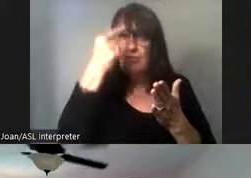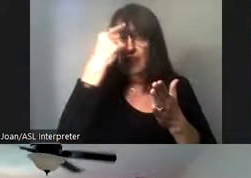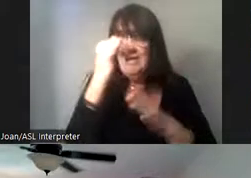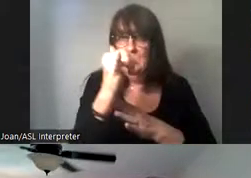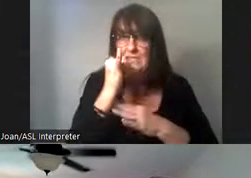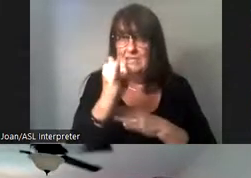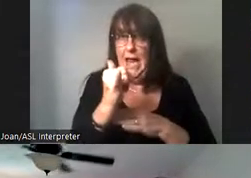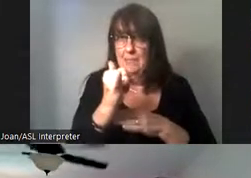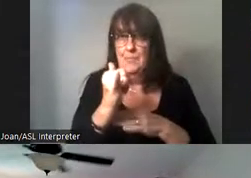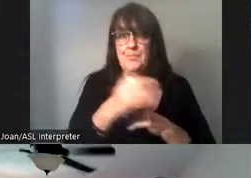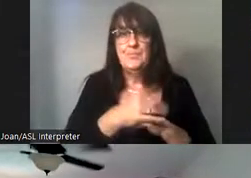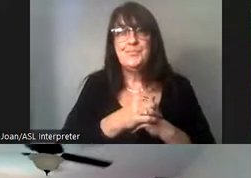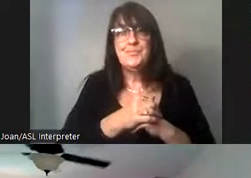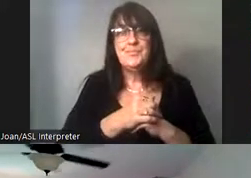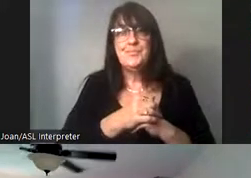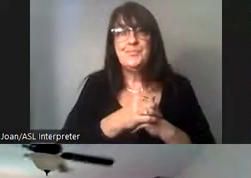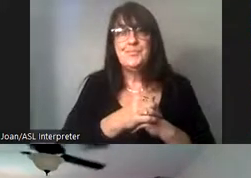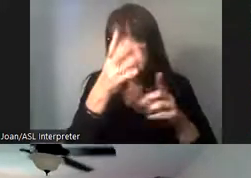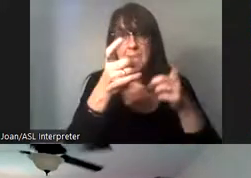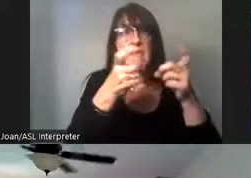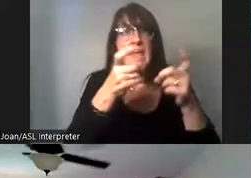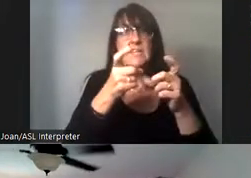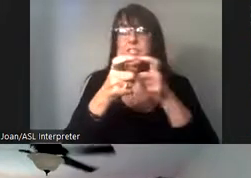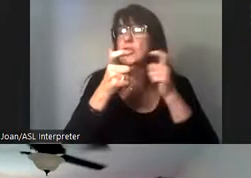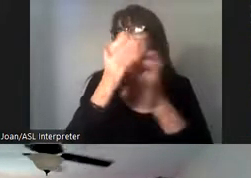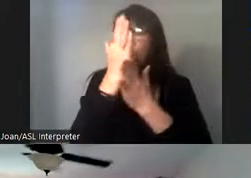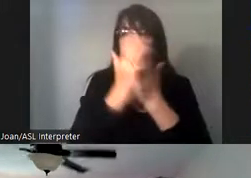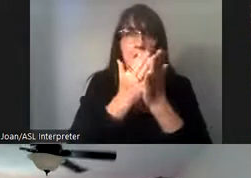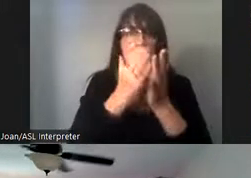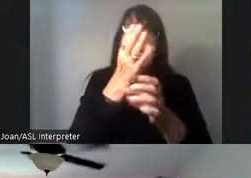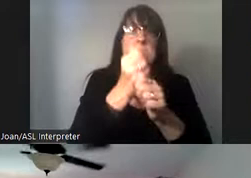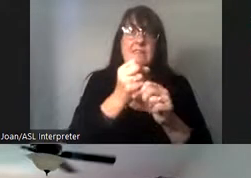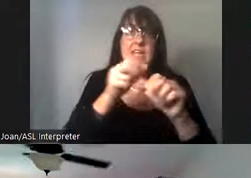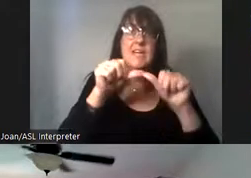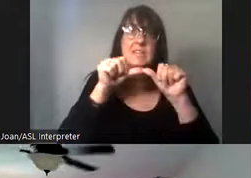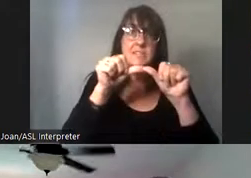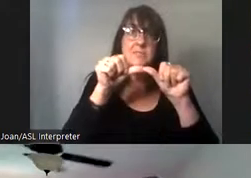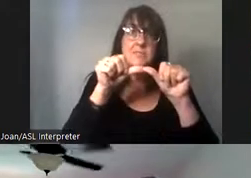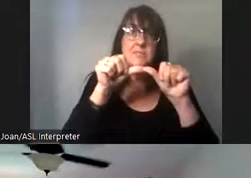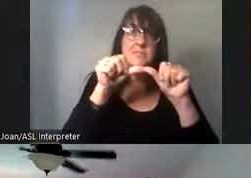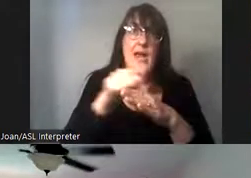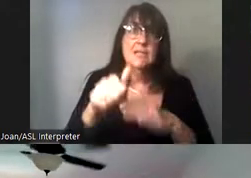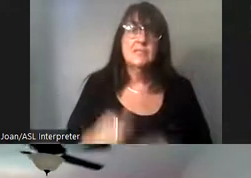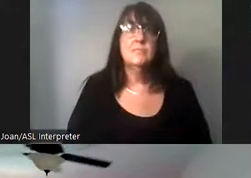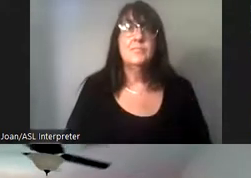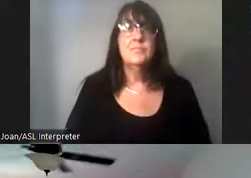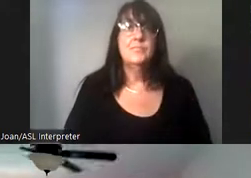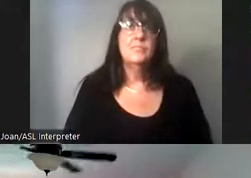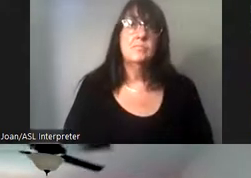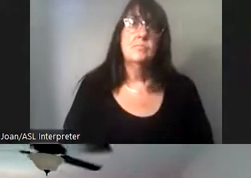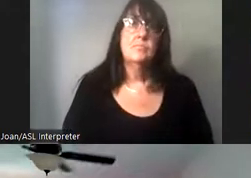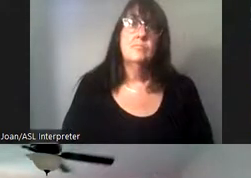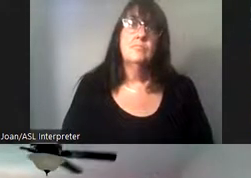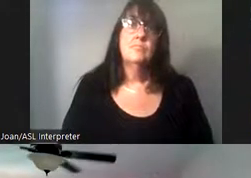nomenclature and data management is a huge part of getting sustainable procurement right. Okay, what